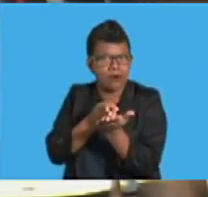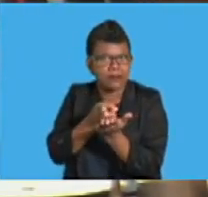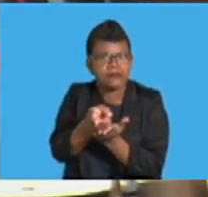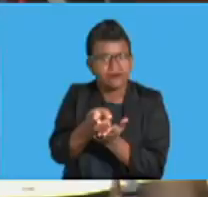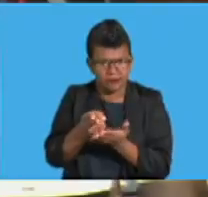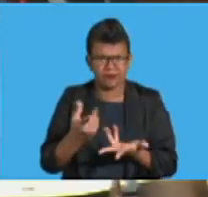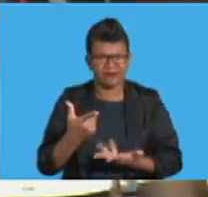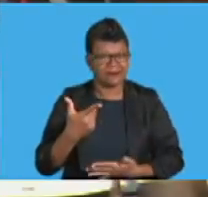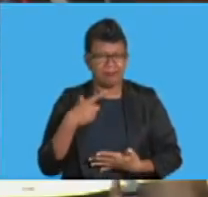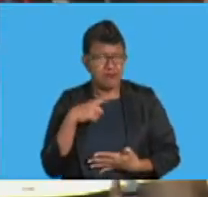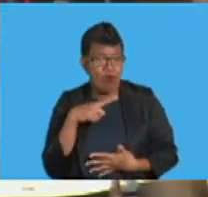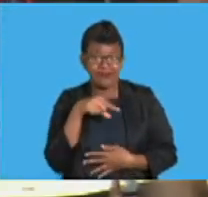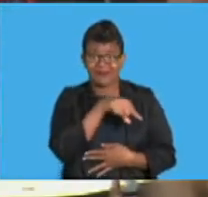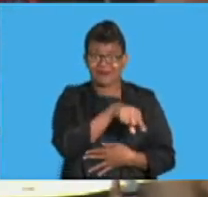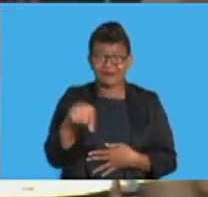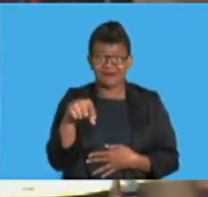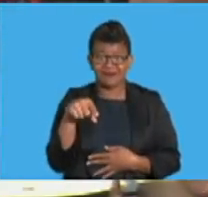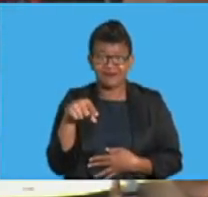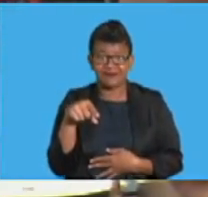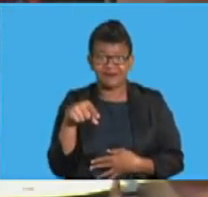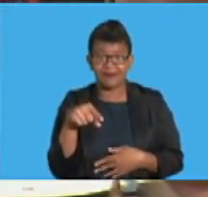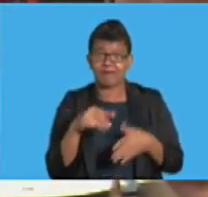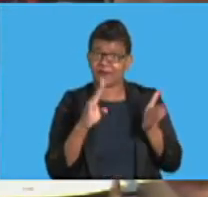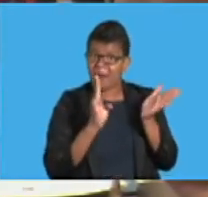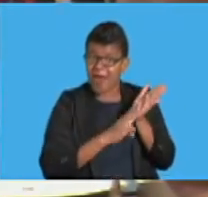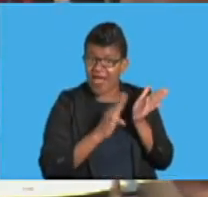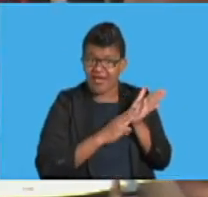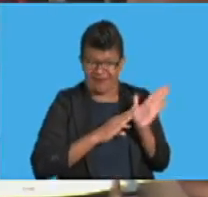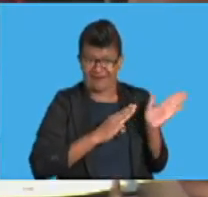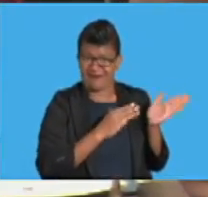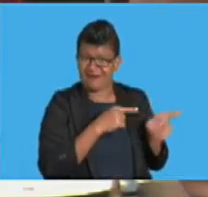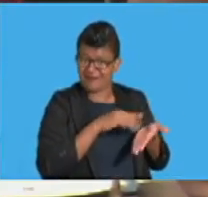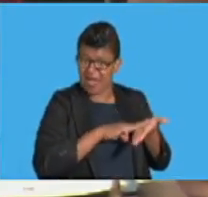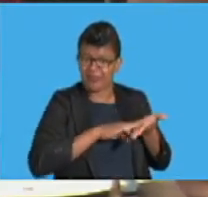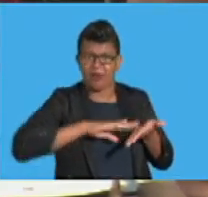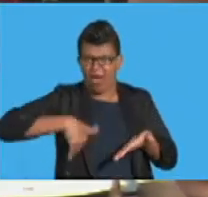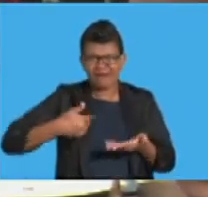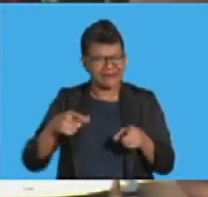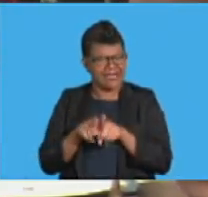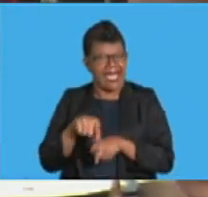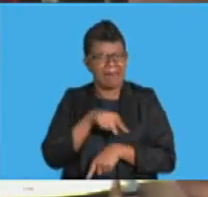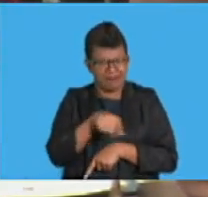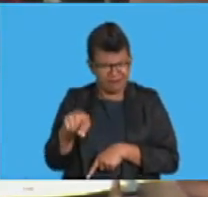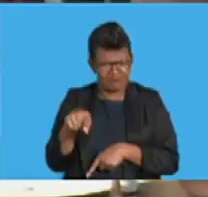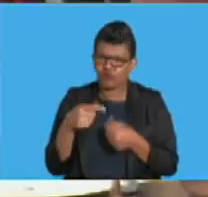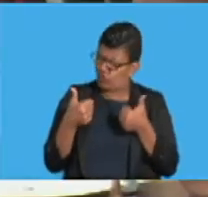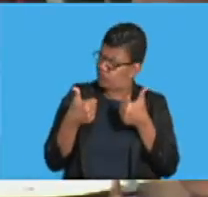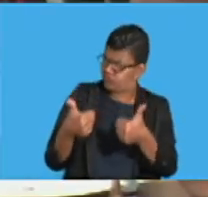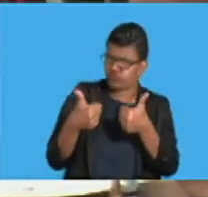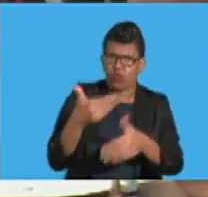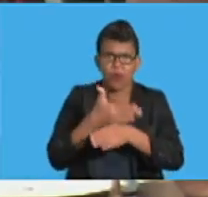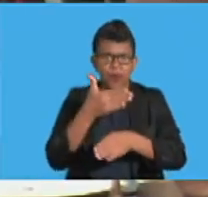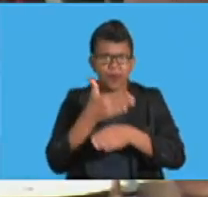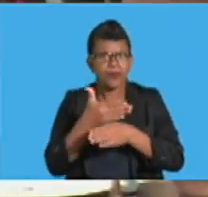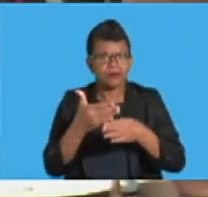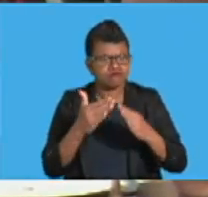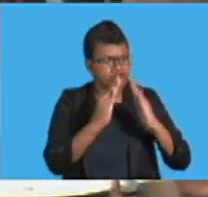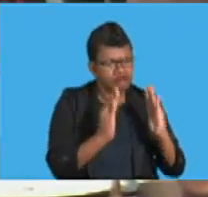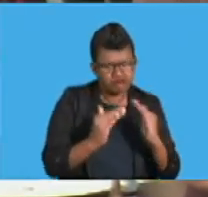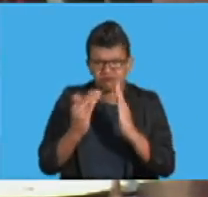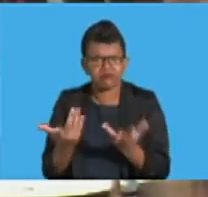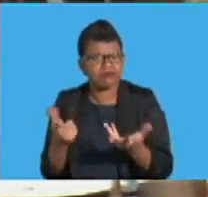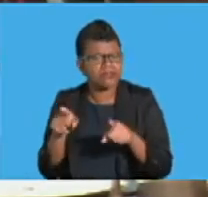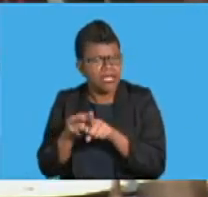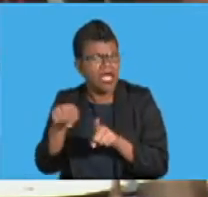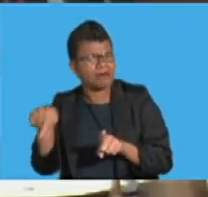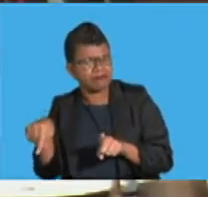wives, and sisters expect no lesser when grooming their family members. Madam Speaker, it is truly a proud moment for me today to stand together